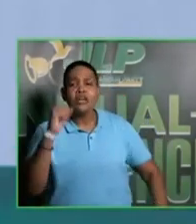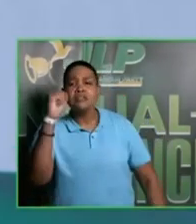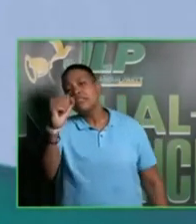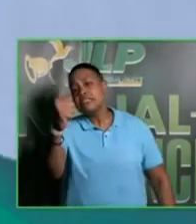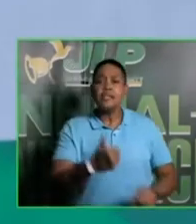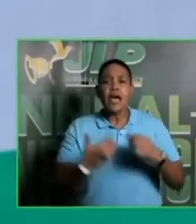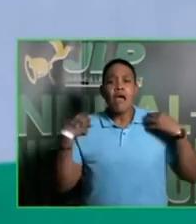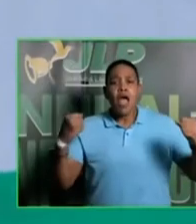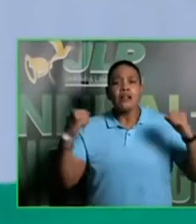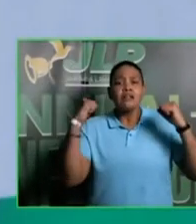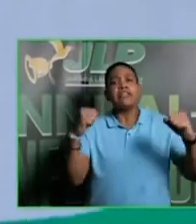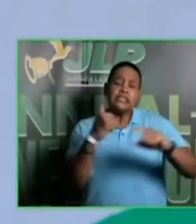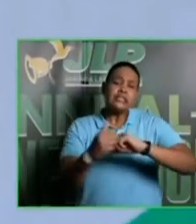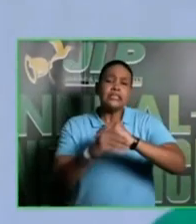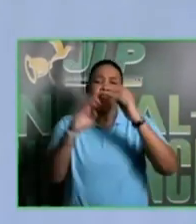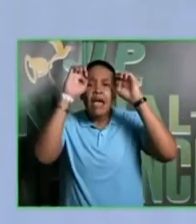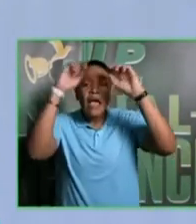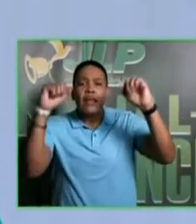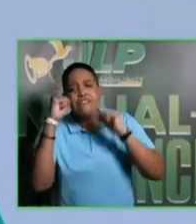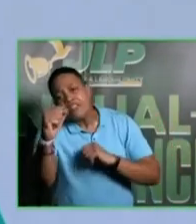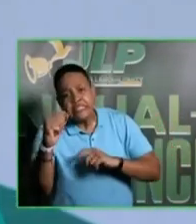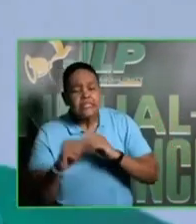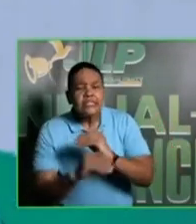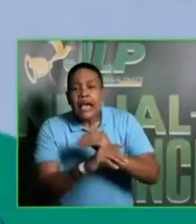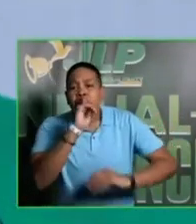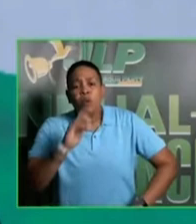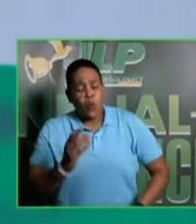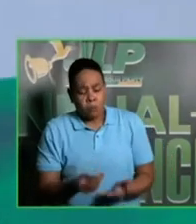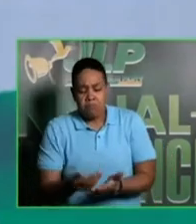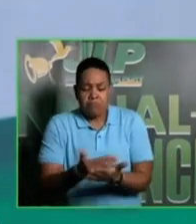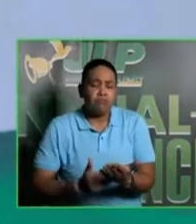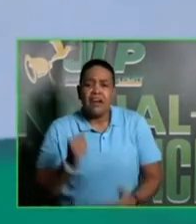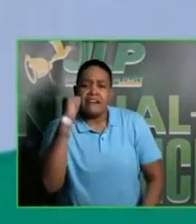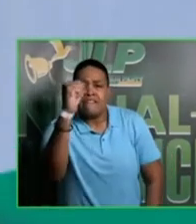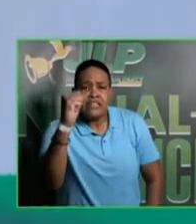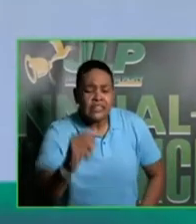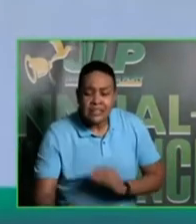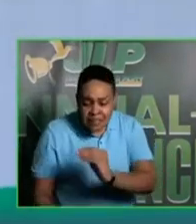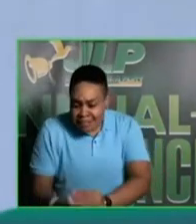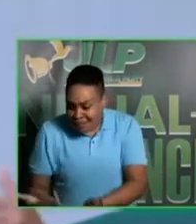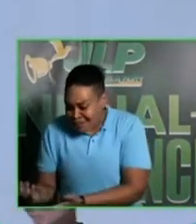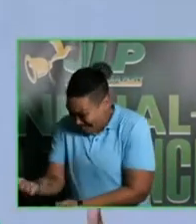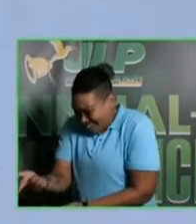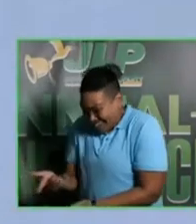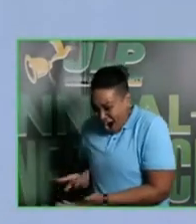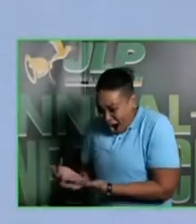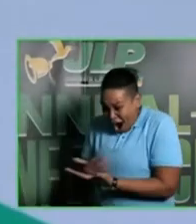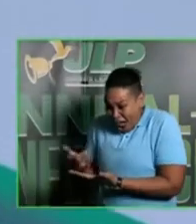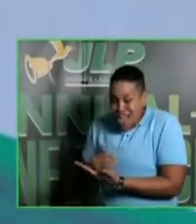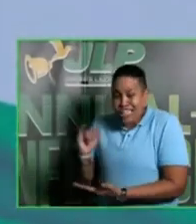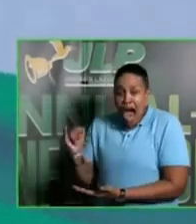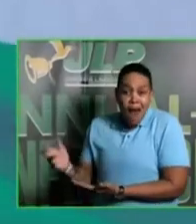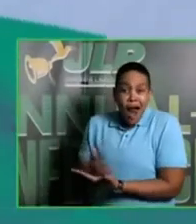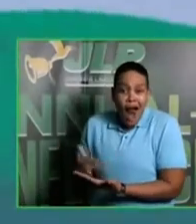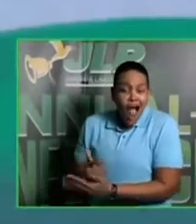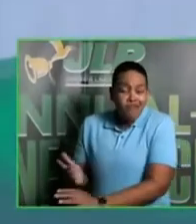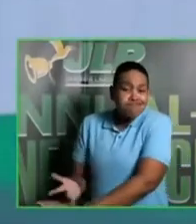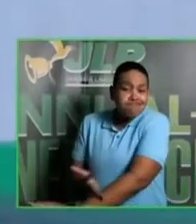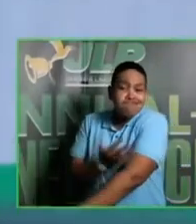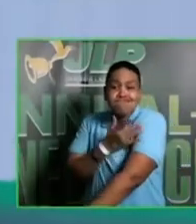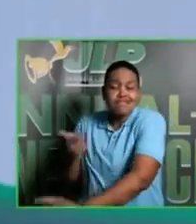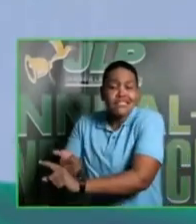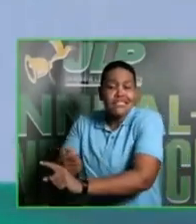care, better education, better wages, better garbage collection, improved security,